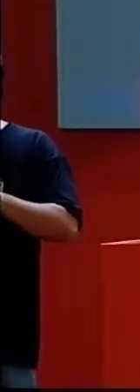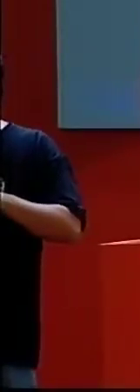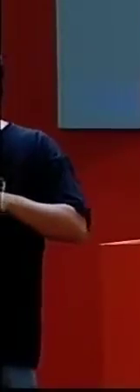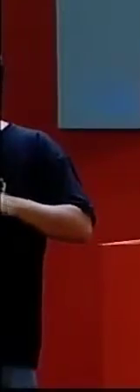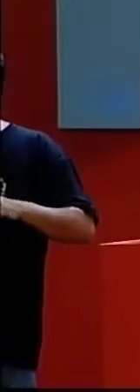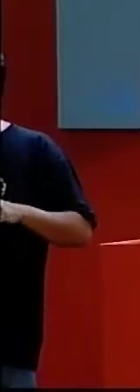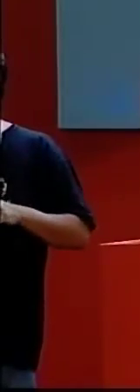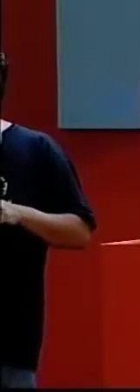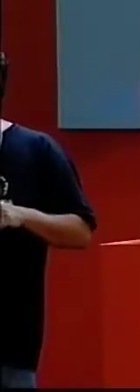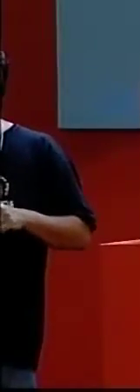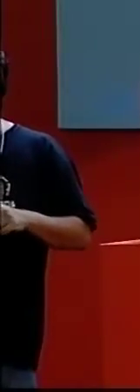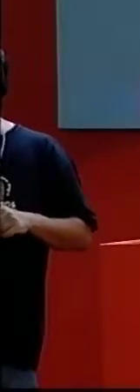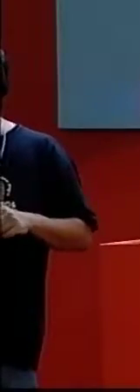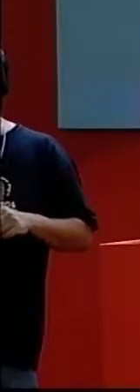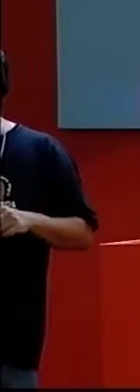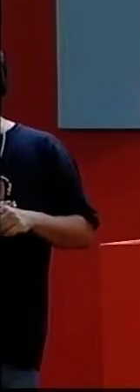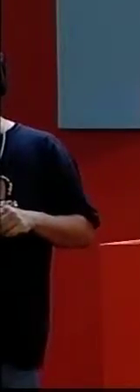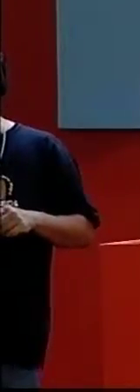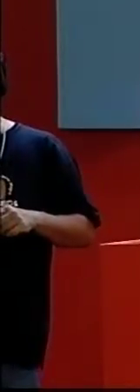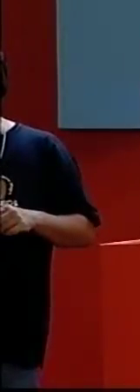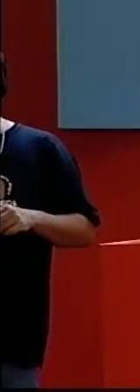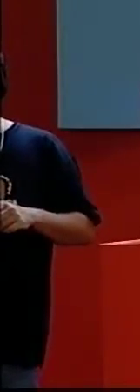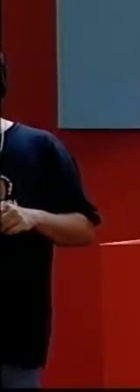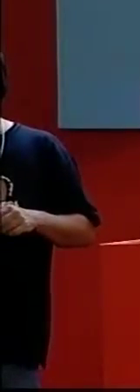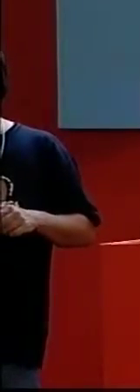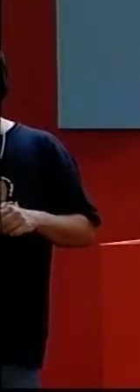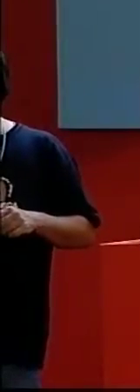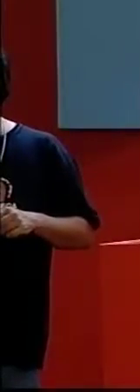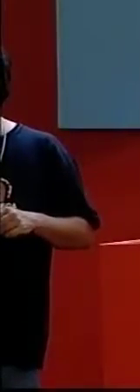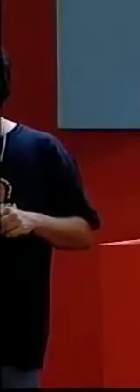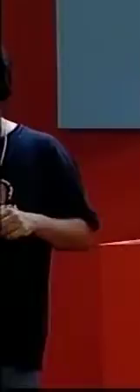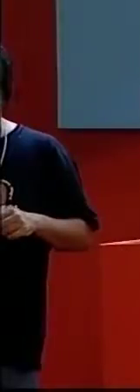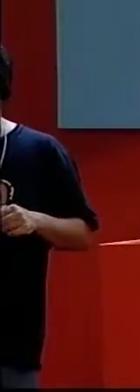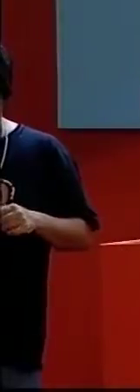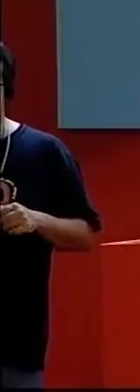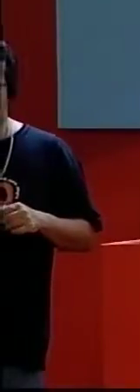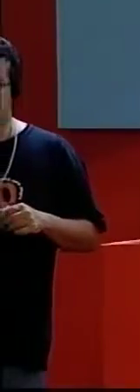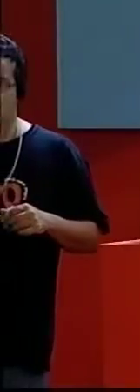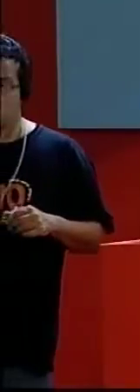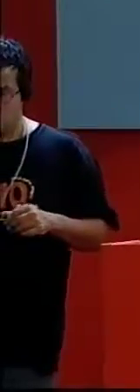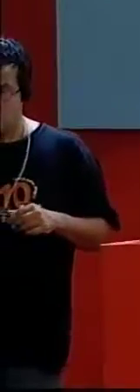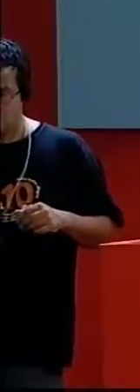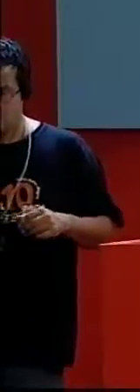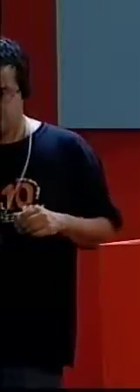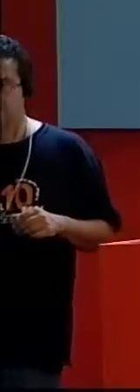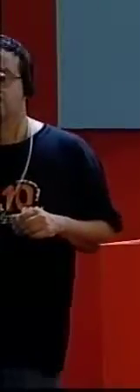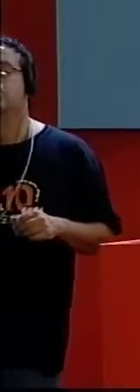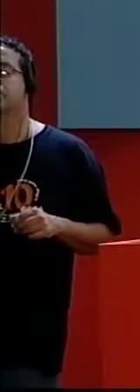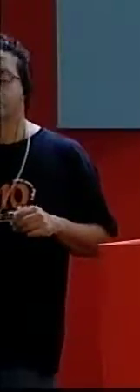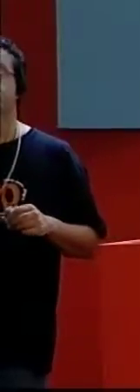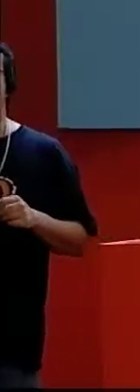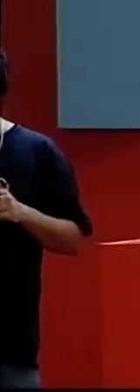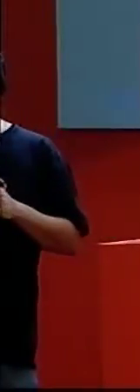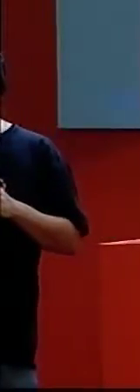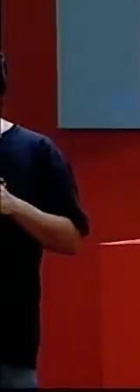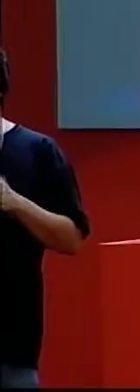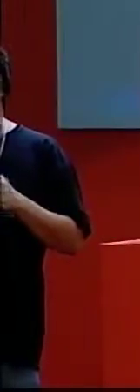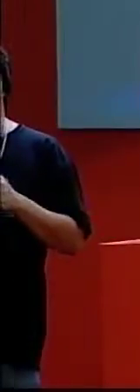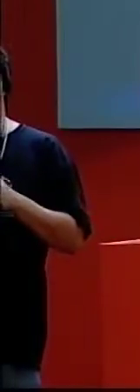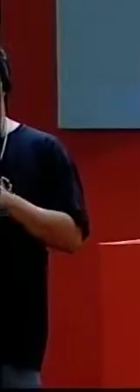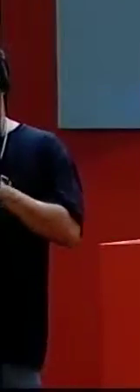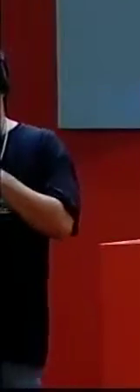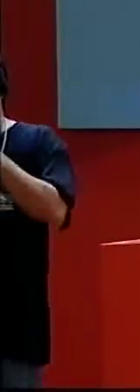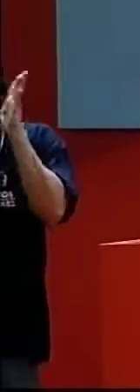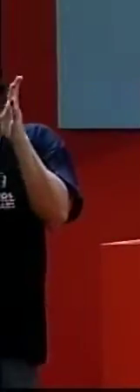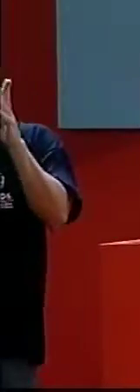Copenhagen showed us the incredible weakness of the current approach, the lack